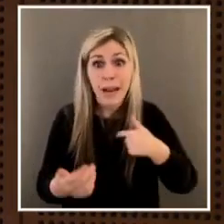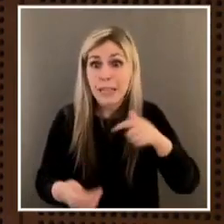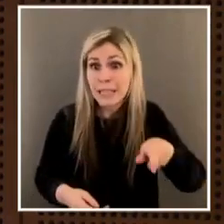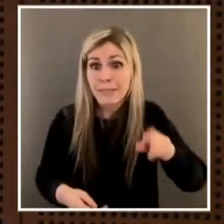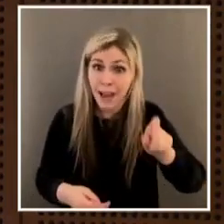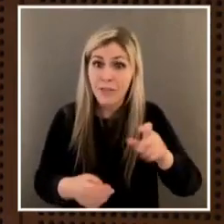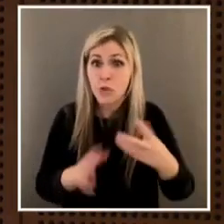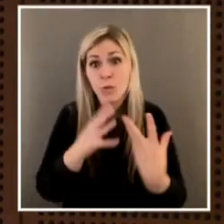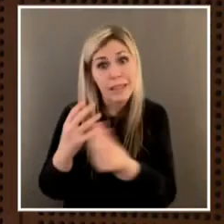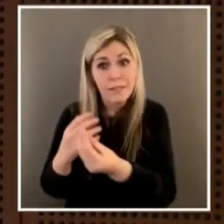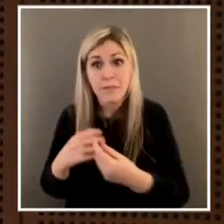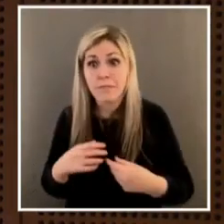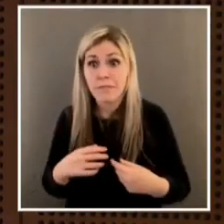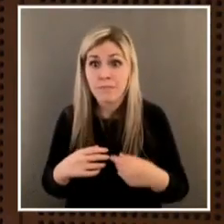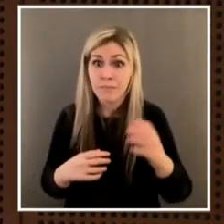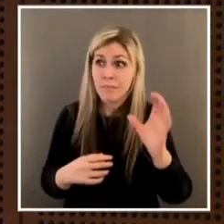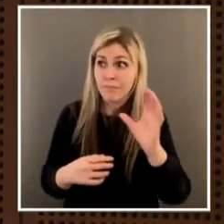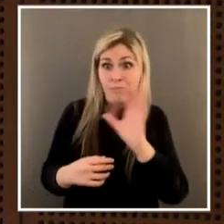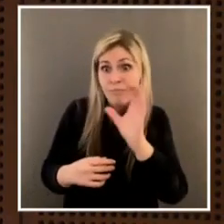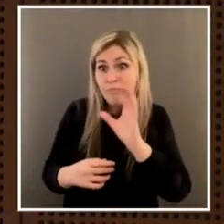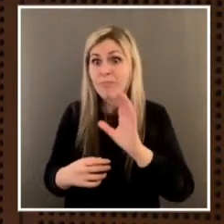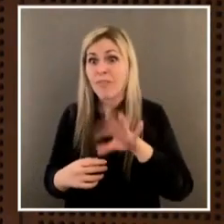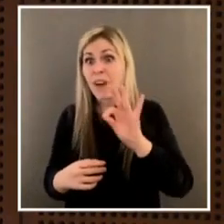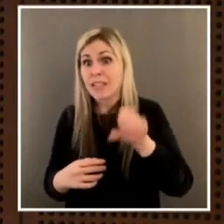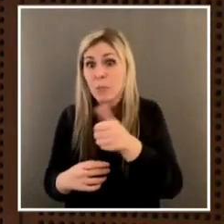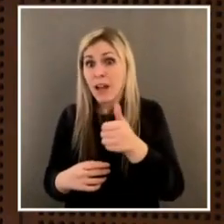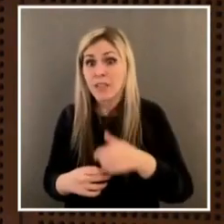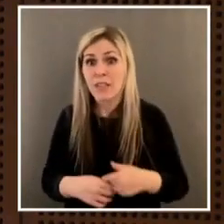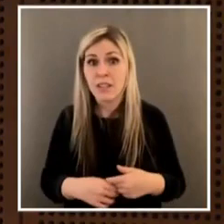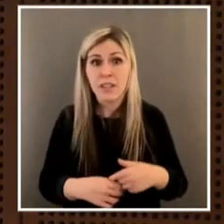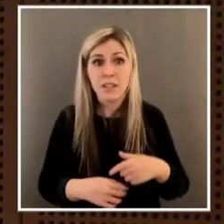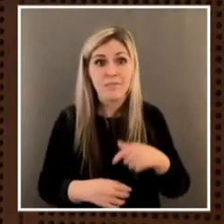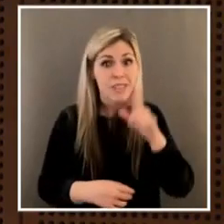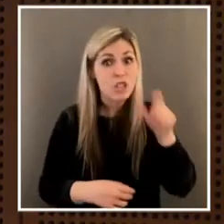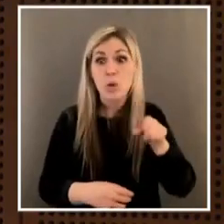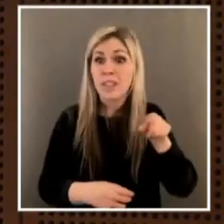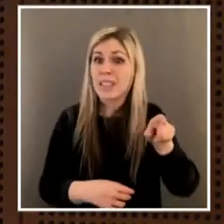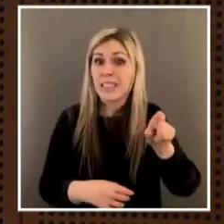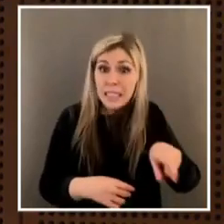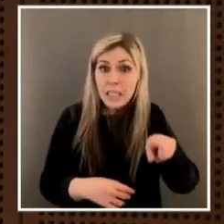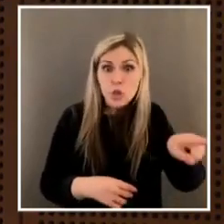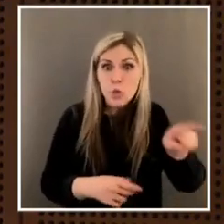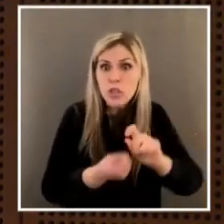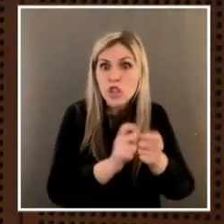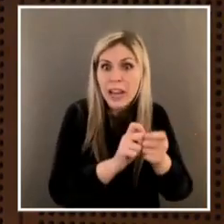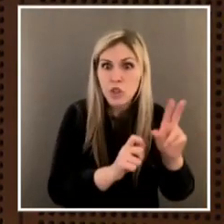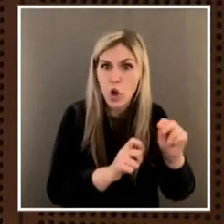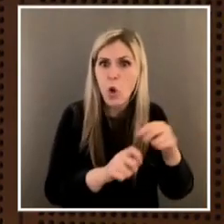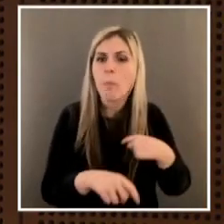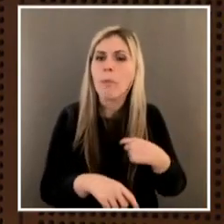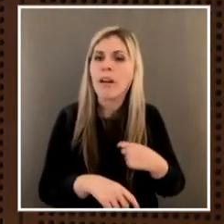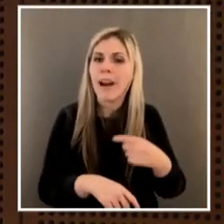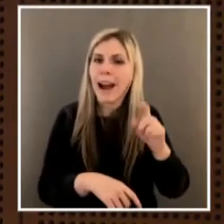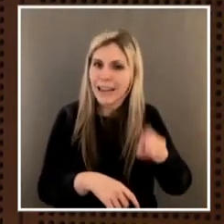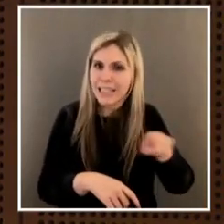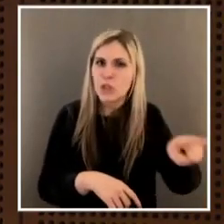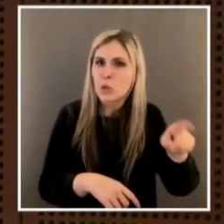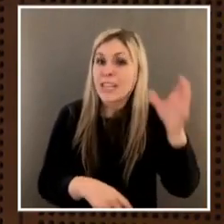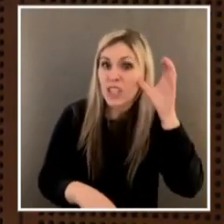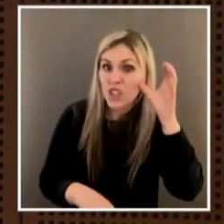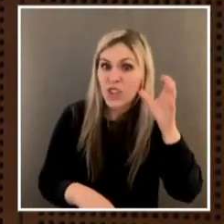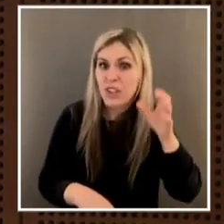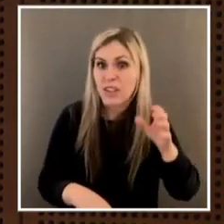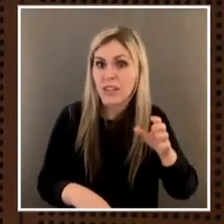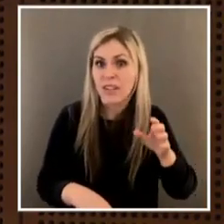somewhere else to get it. I don't need you to change, but I need you to hear that your word and your action are not